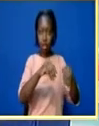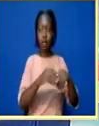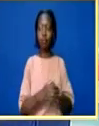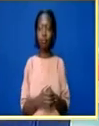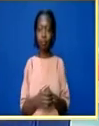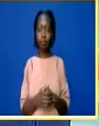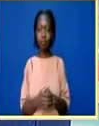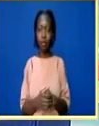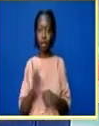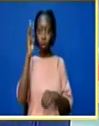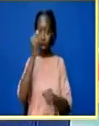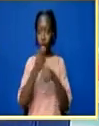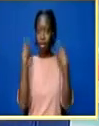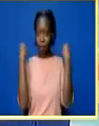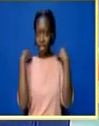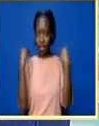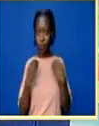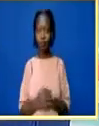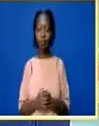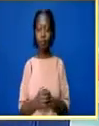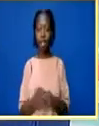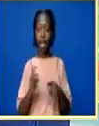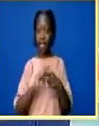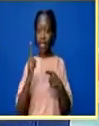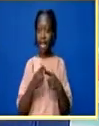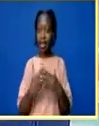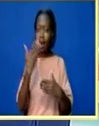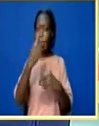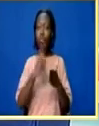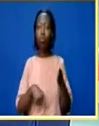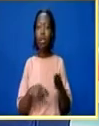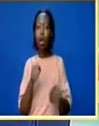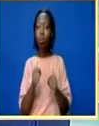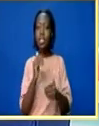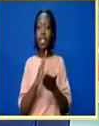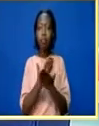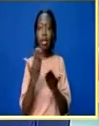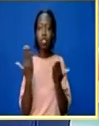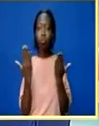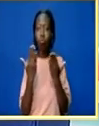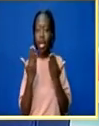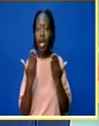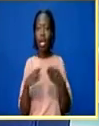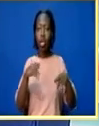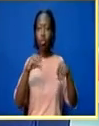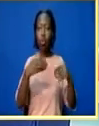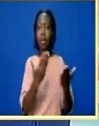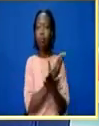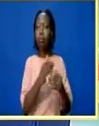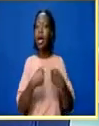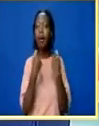So we're going to do that practical. Mm-hmm. From there, mm, which are the areas where this erosion occurs?